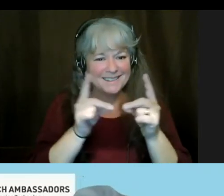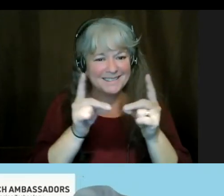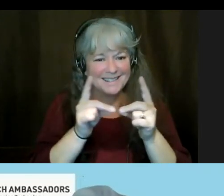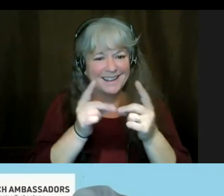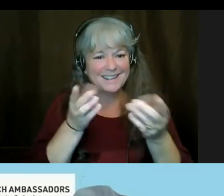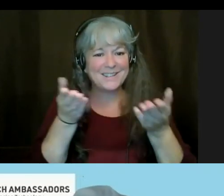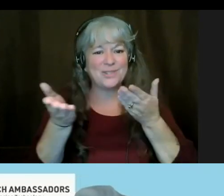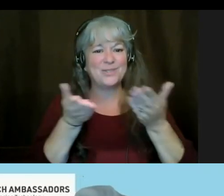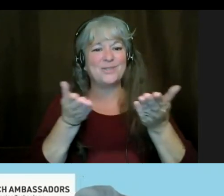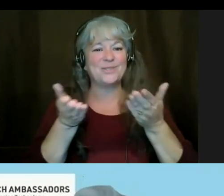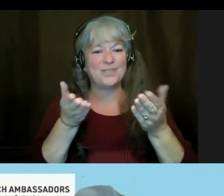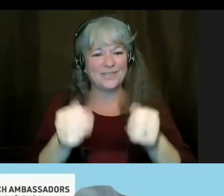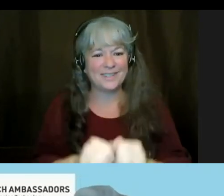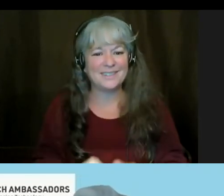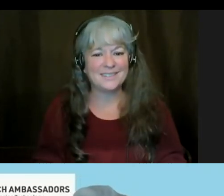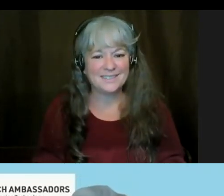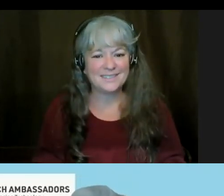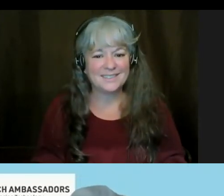service.